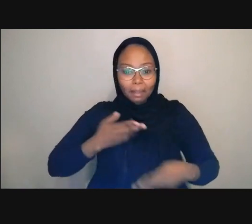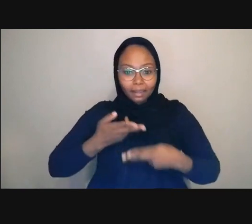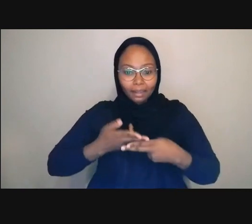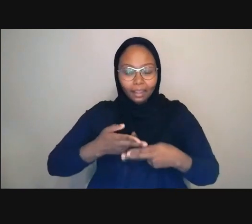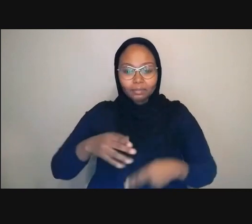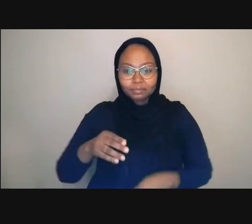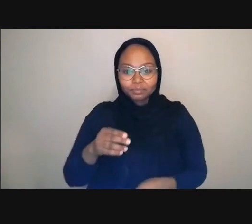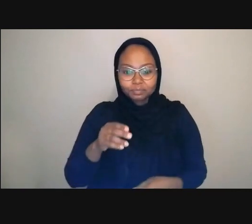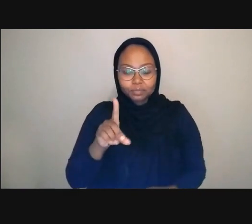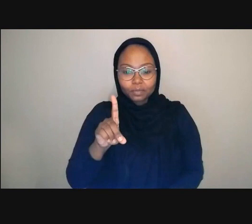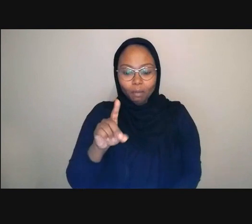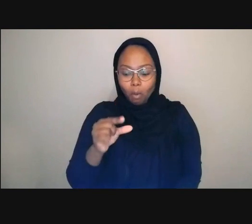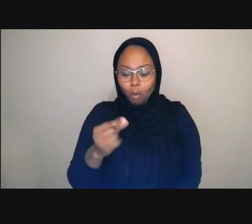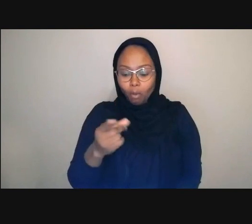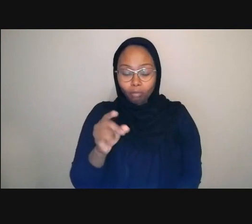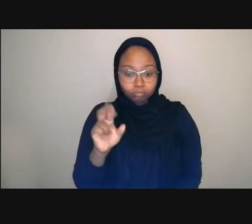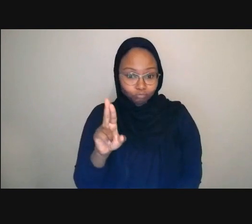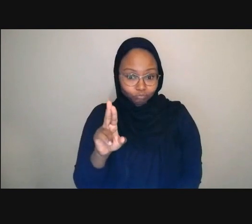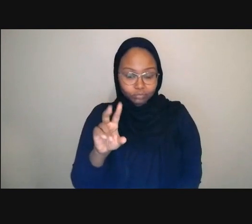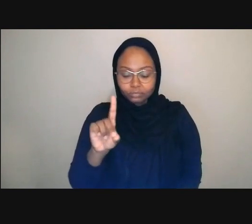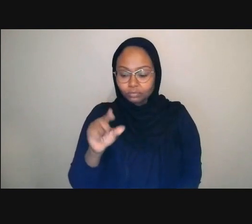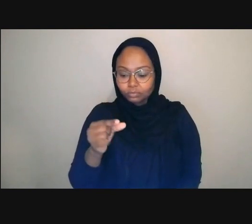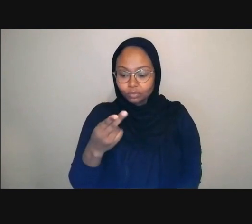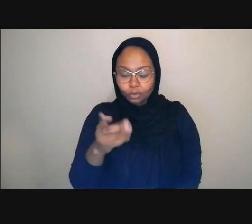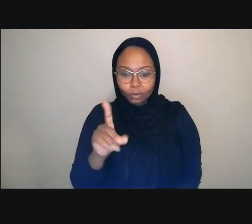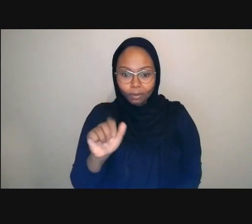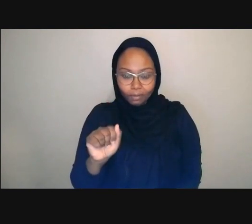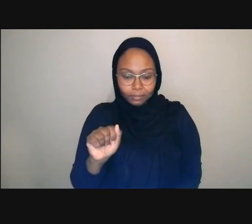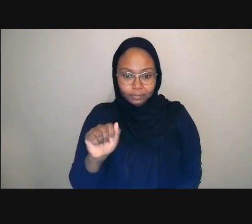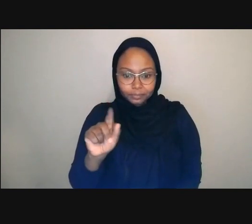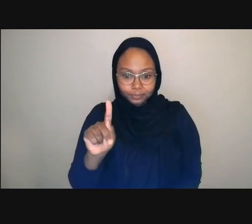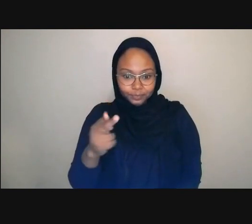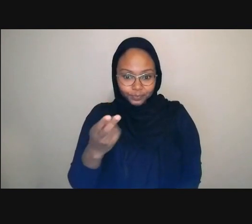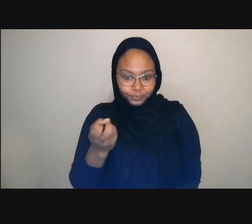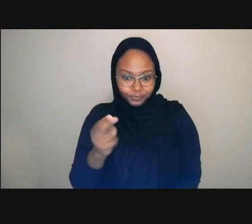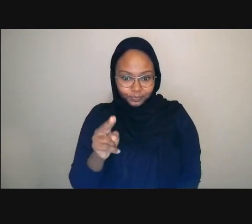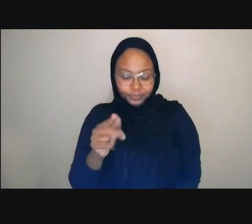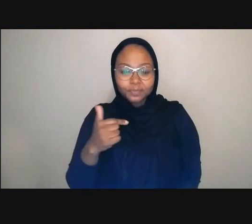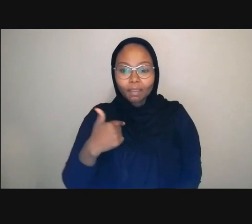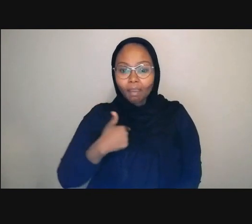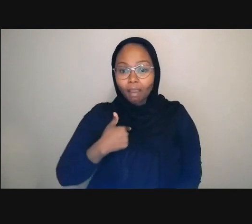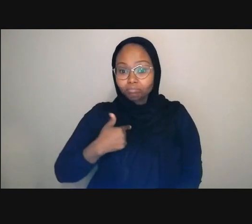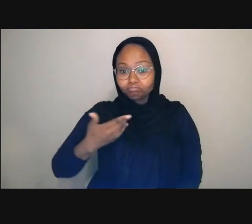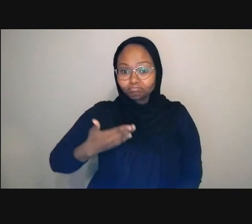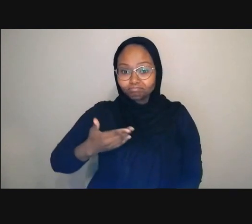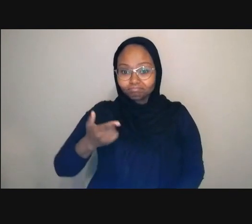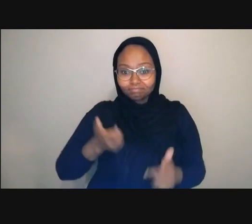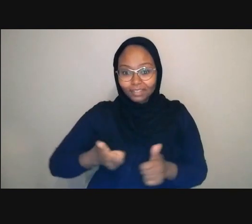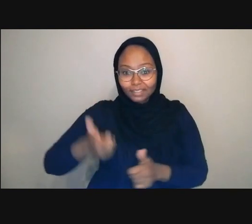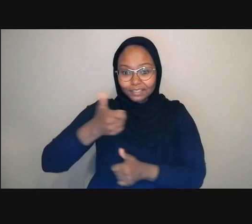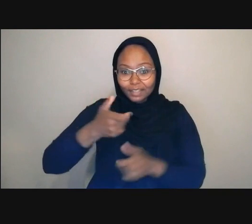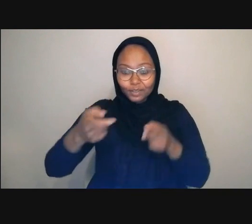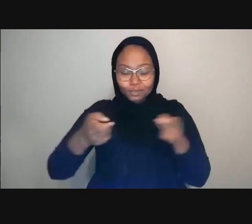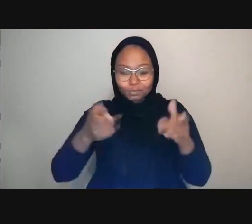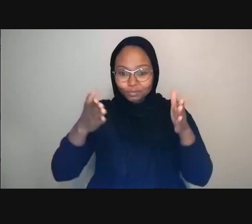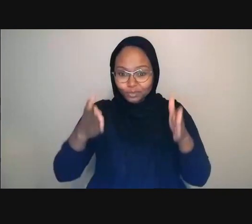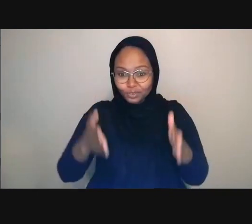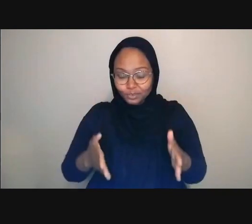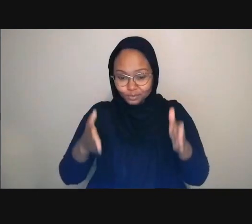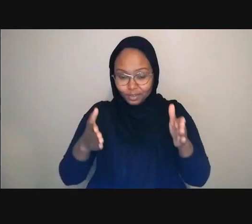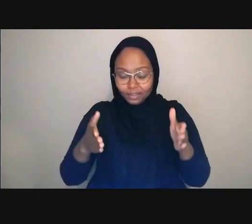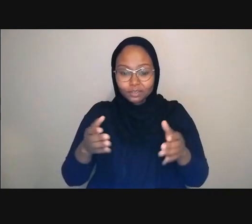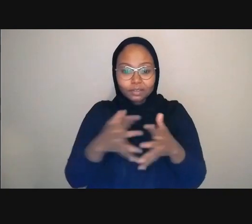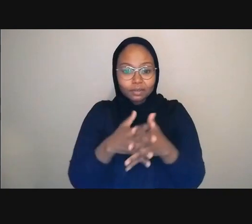and I'm the Executive Director of American Muslim Health Professionals. Back to school is usually a